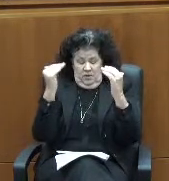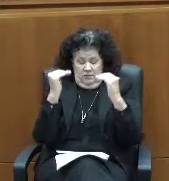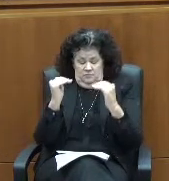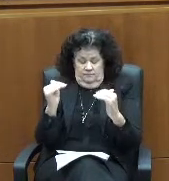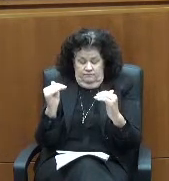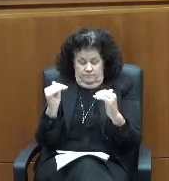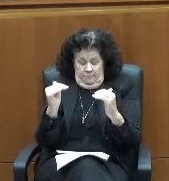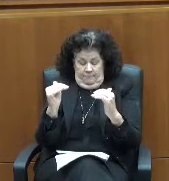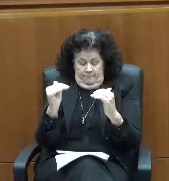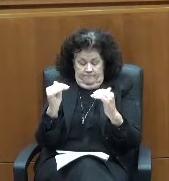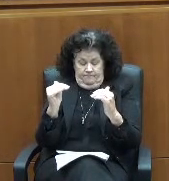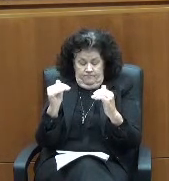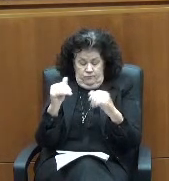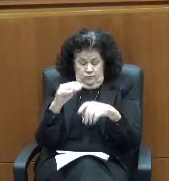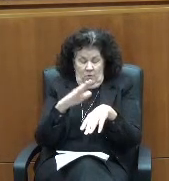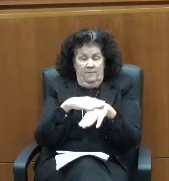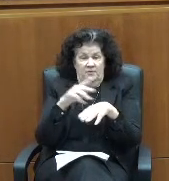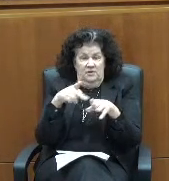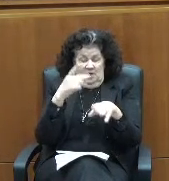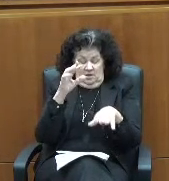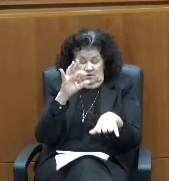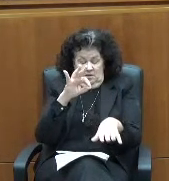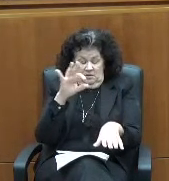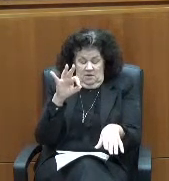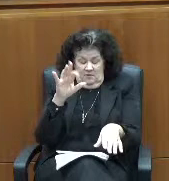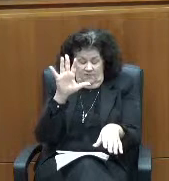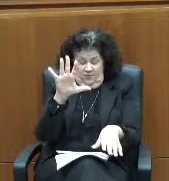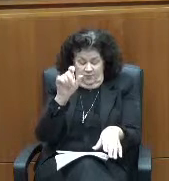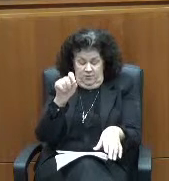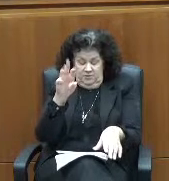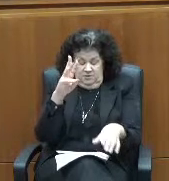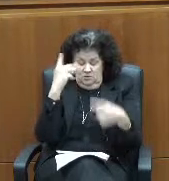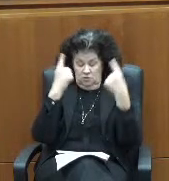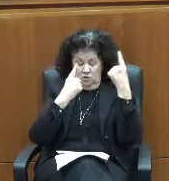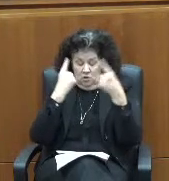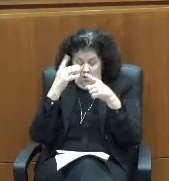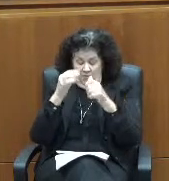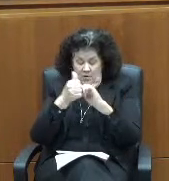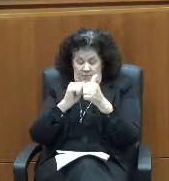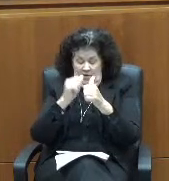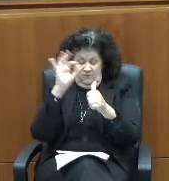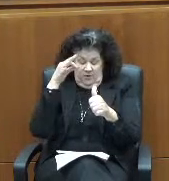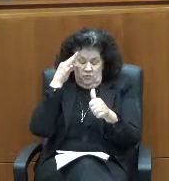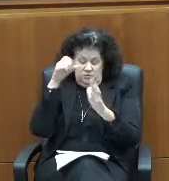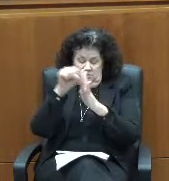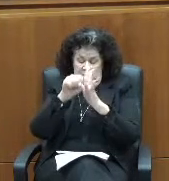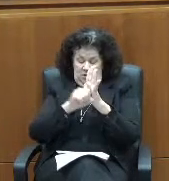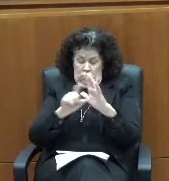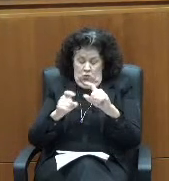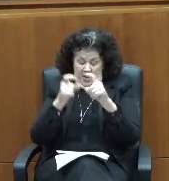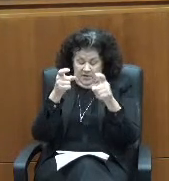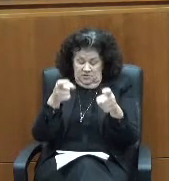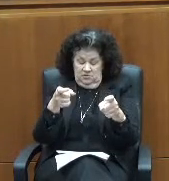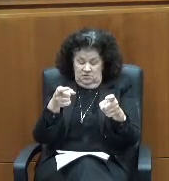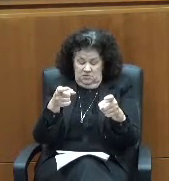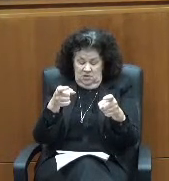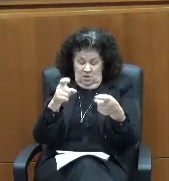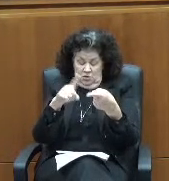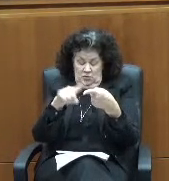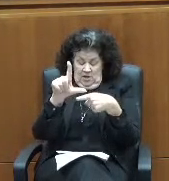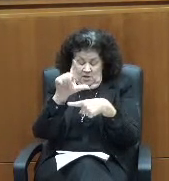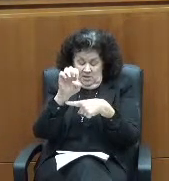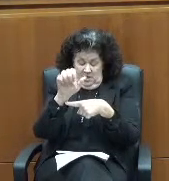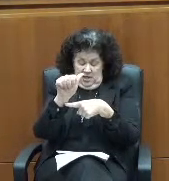please. On page 99, item 5.6, consideration of competitive federal and state grants and allocations